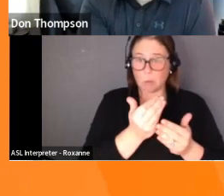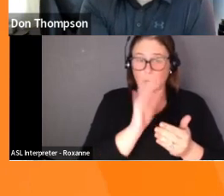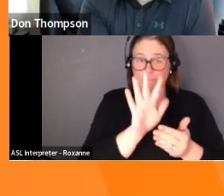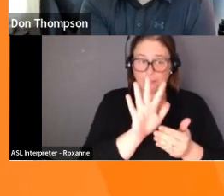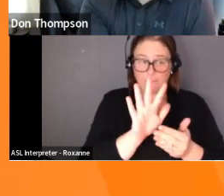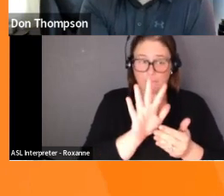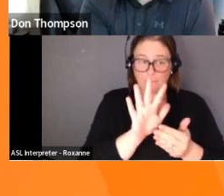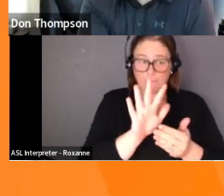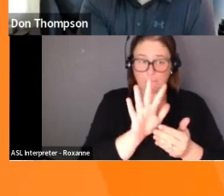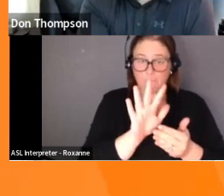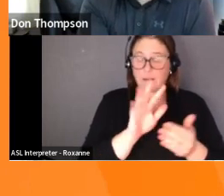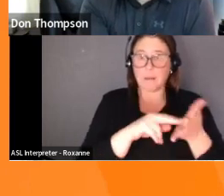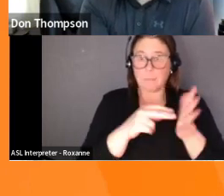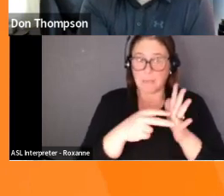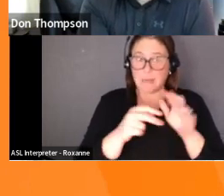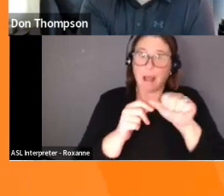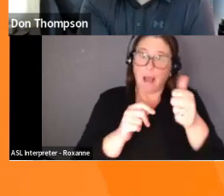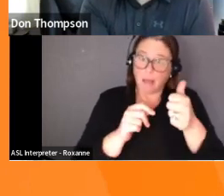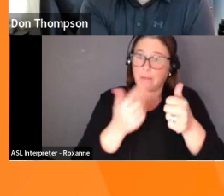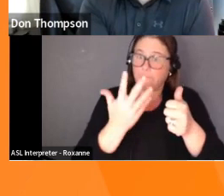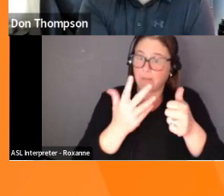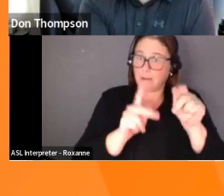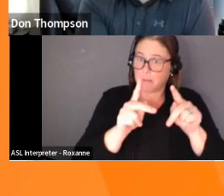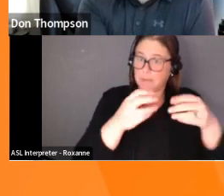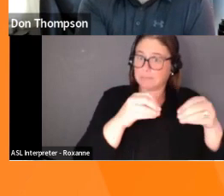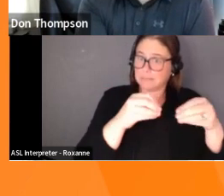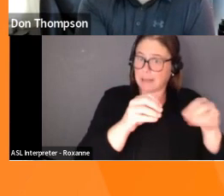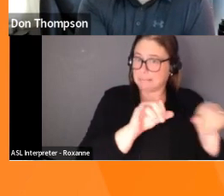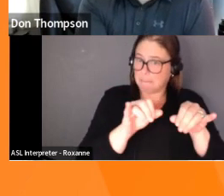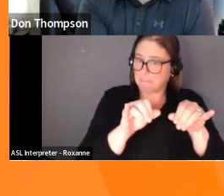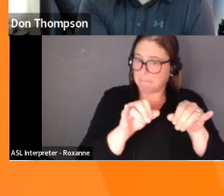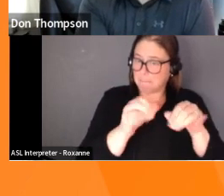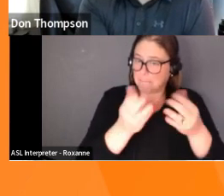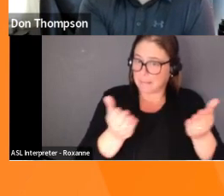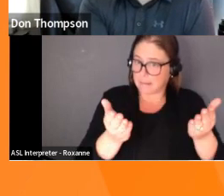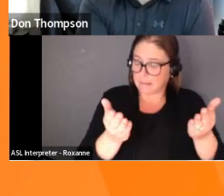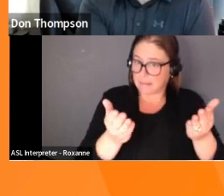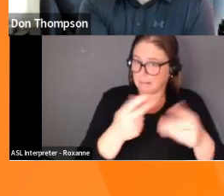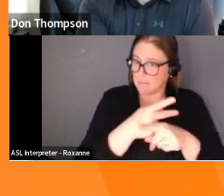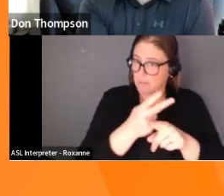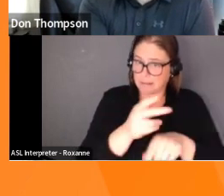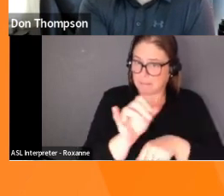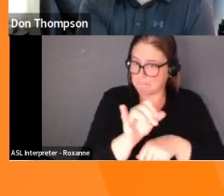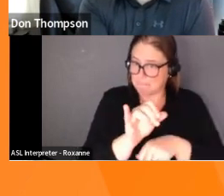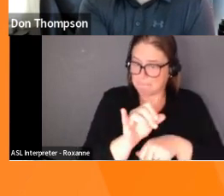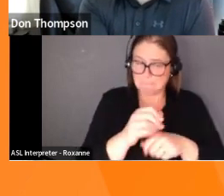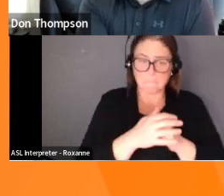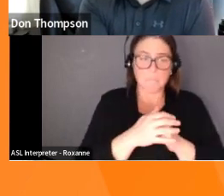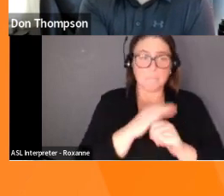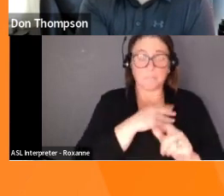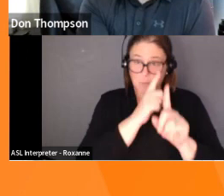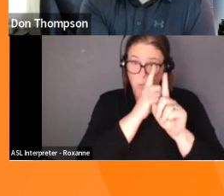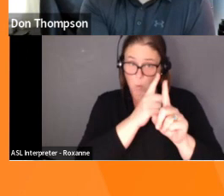have 5 different sellers selling this product. Okay, and so we have to make sure is that are